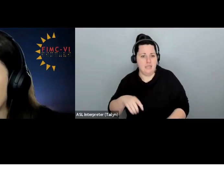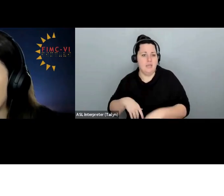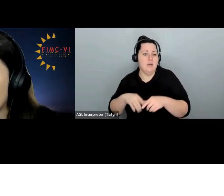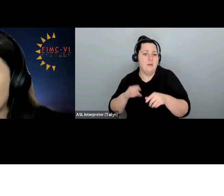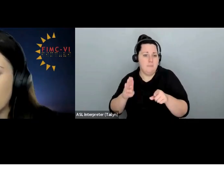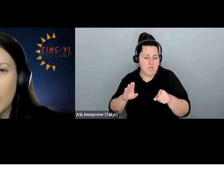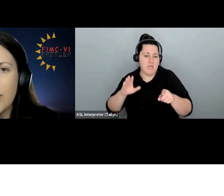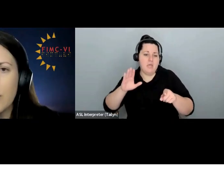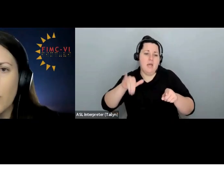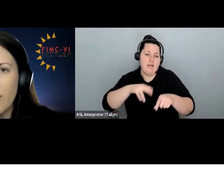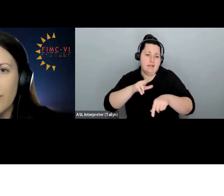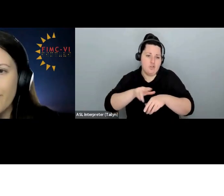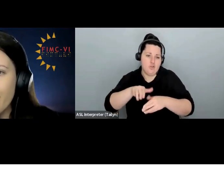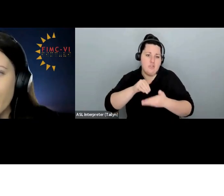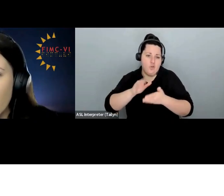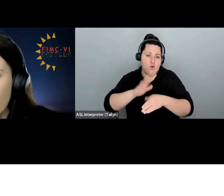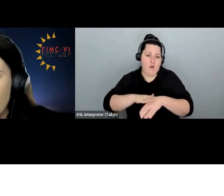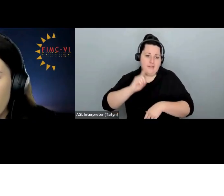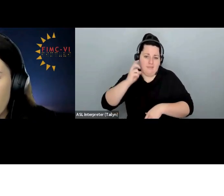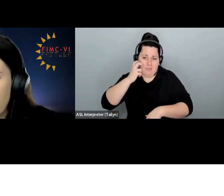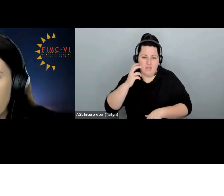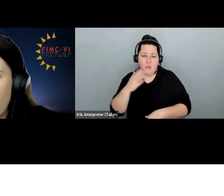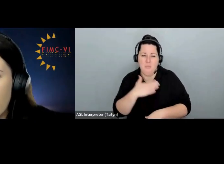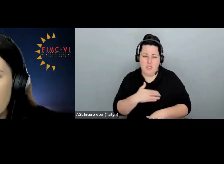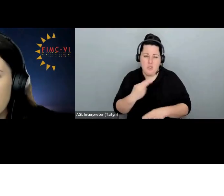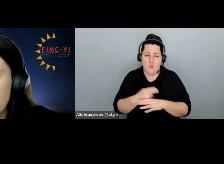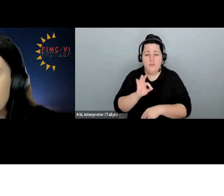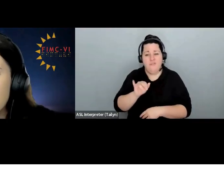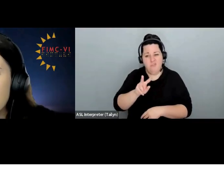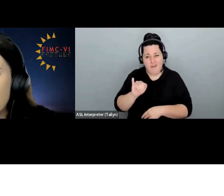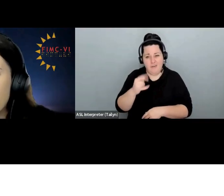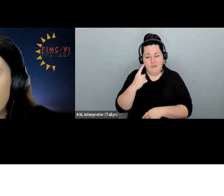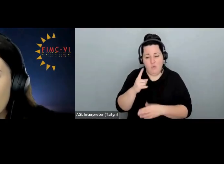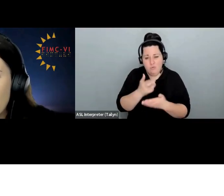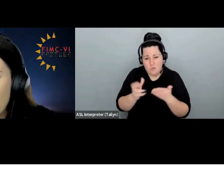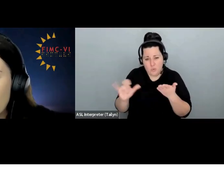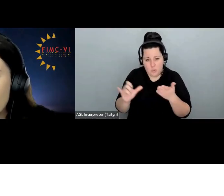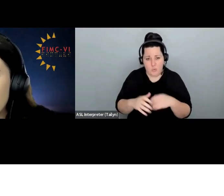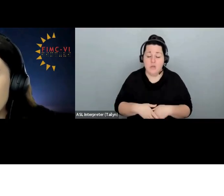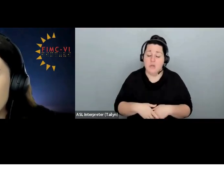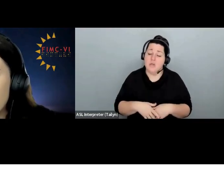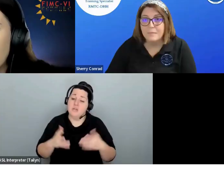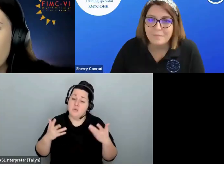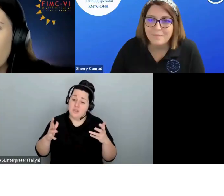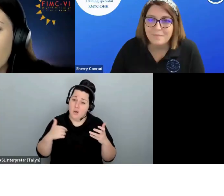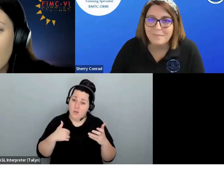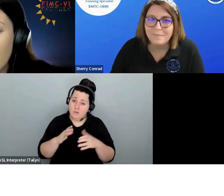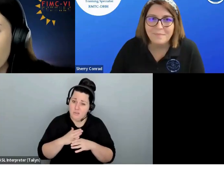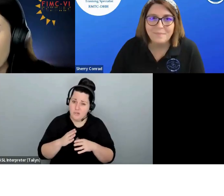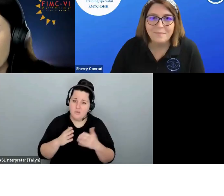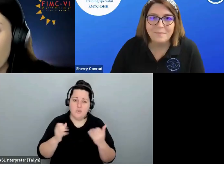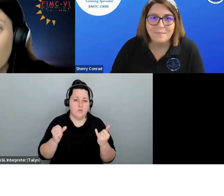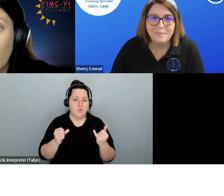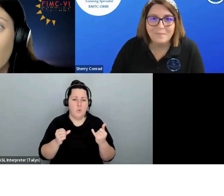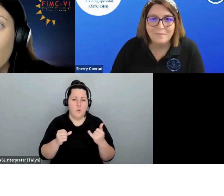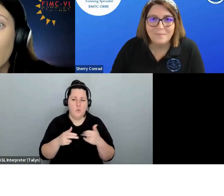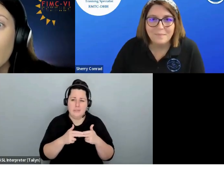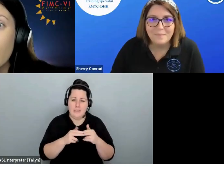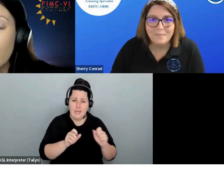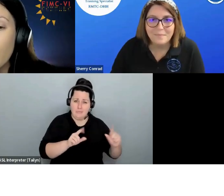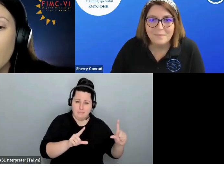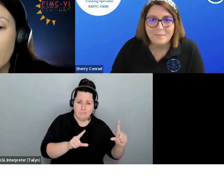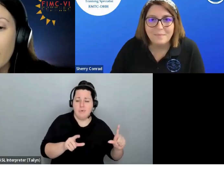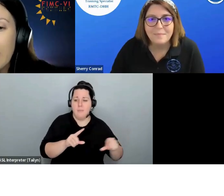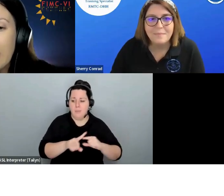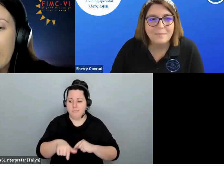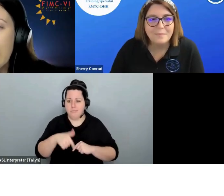Bobby as a resource as well. And that is all I'm going to share. So I'm going to keep sharing the slides, but I'm going to turn it